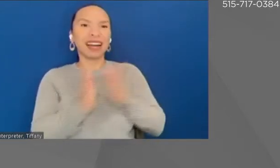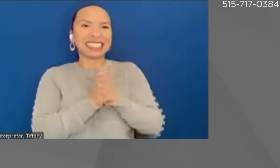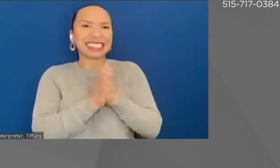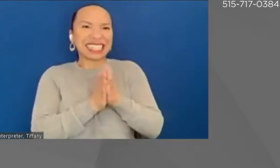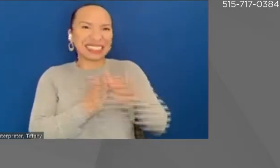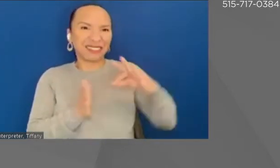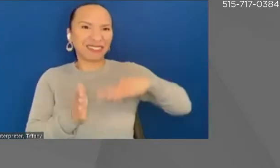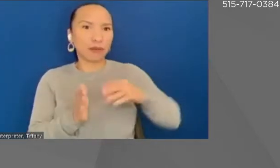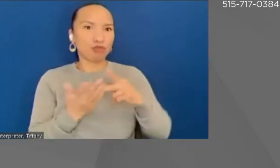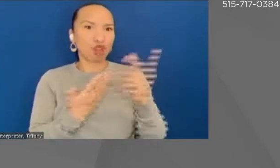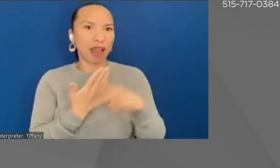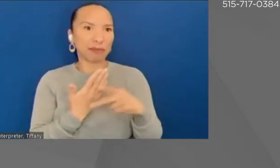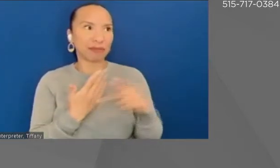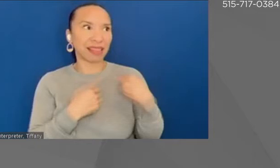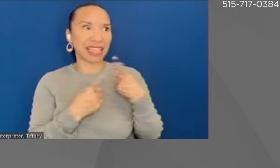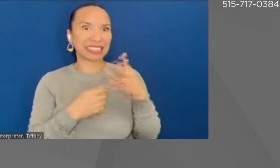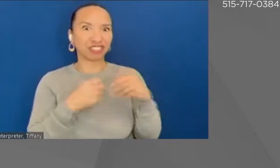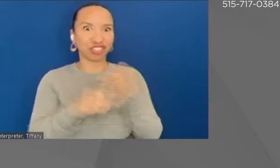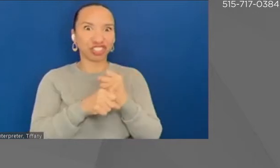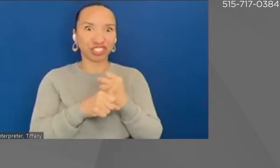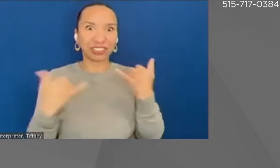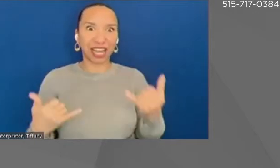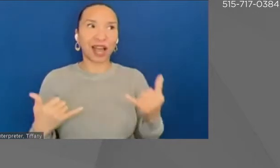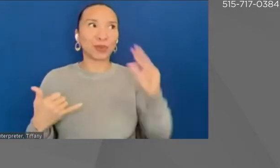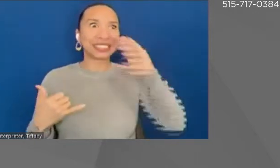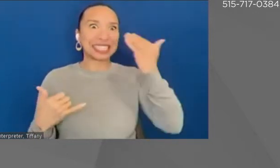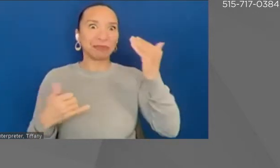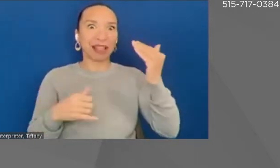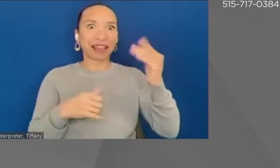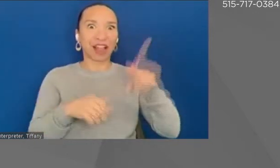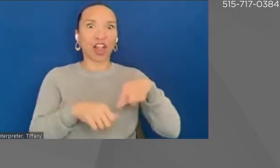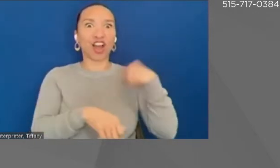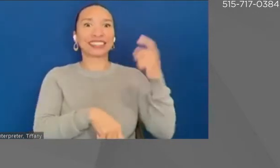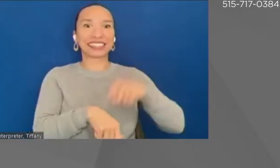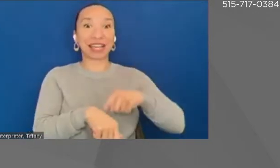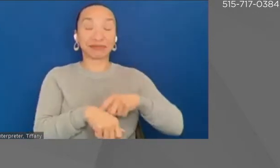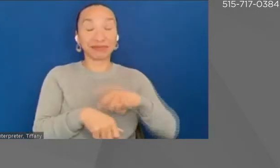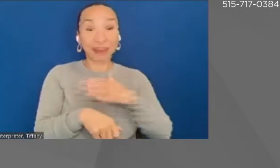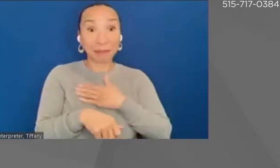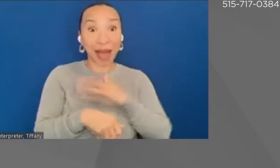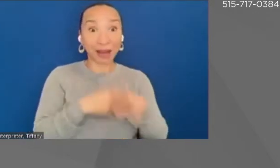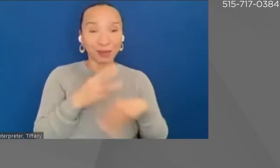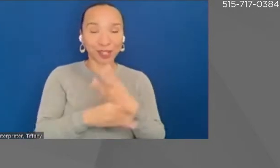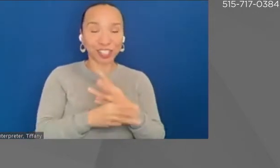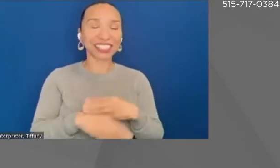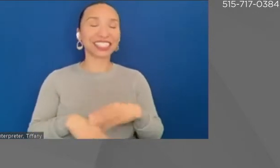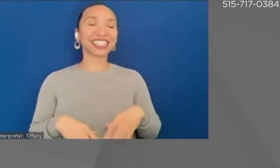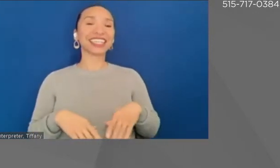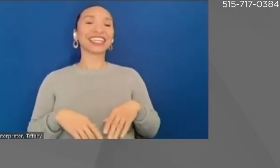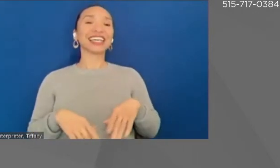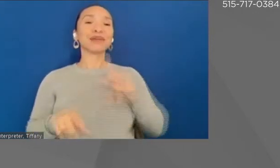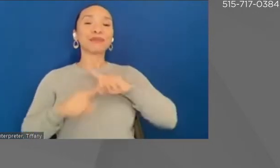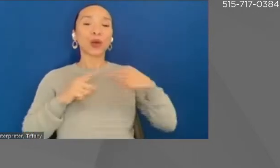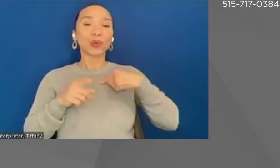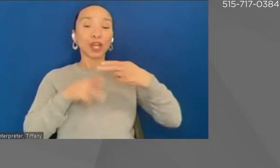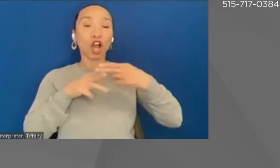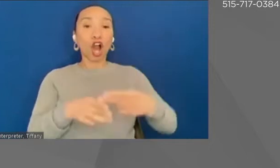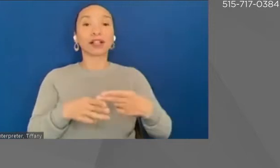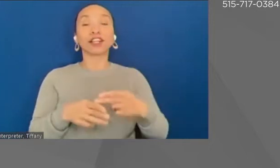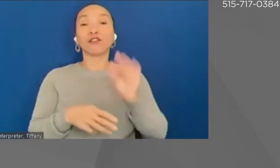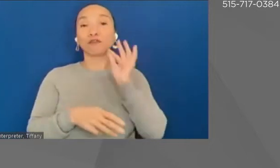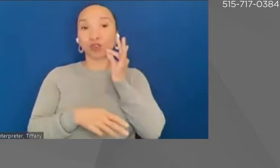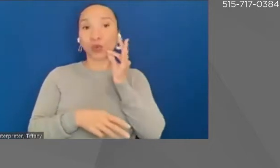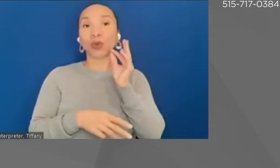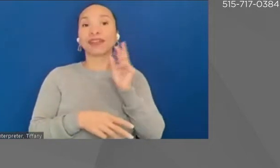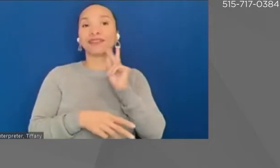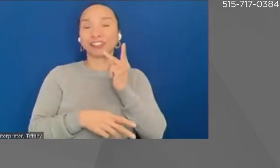6 years now, which sounds like a long time in my world. And it's what we call our Fruit and Vegetable Incentives